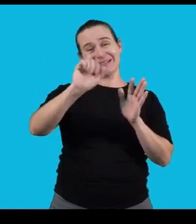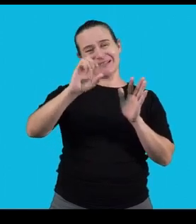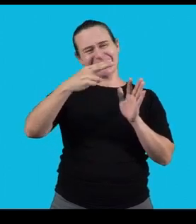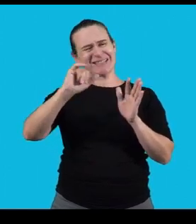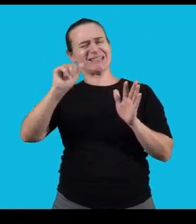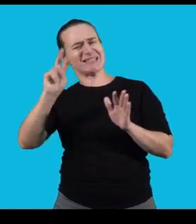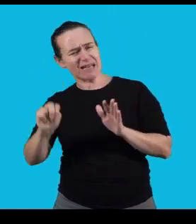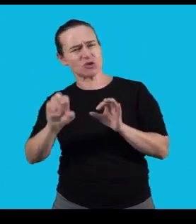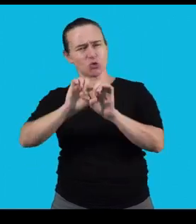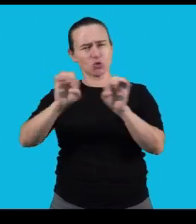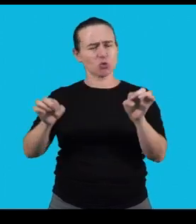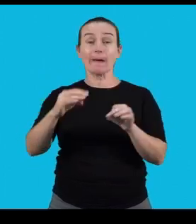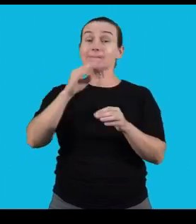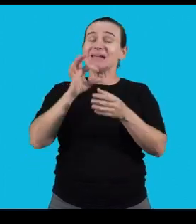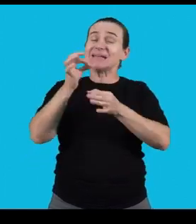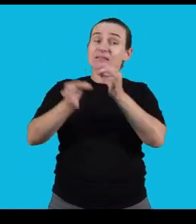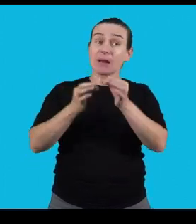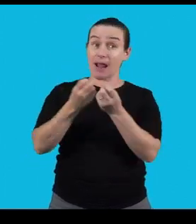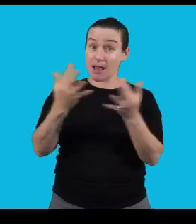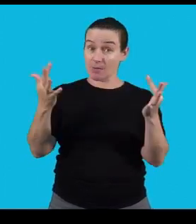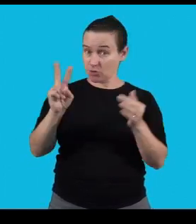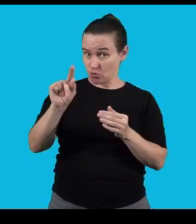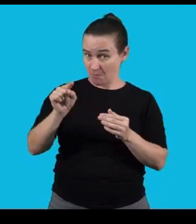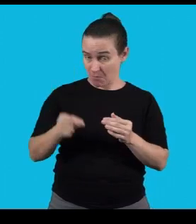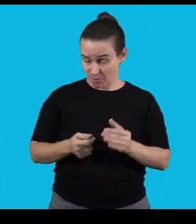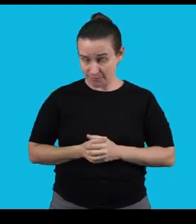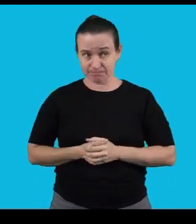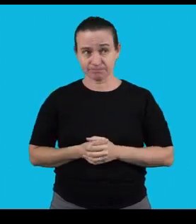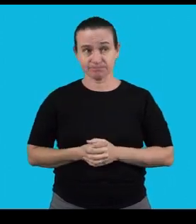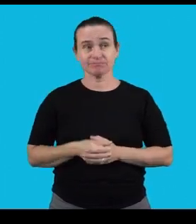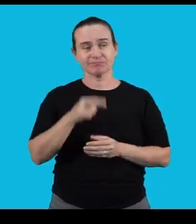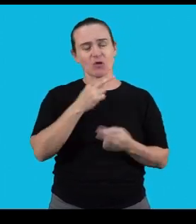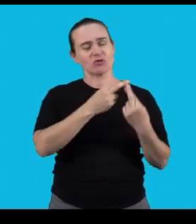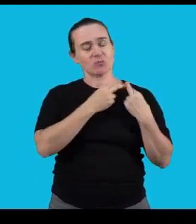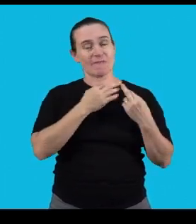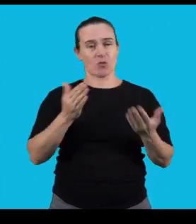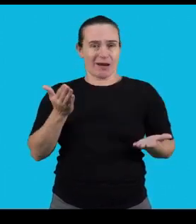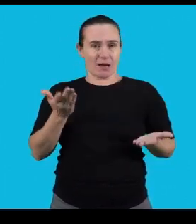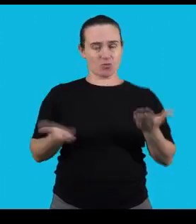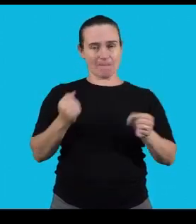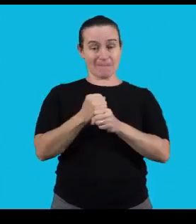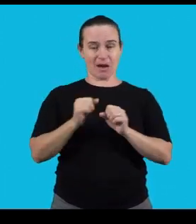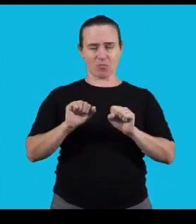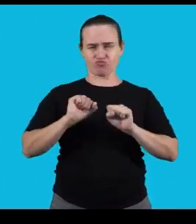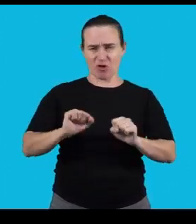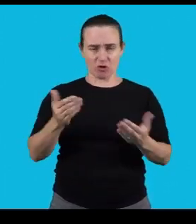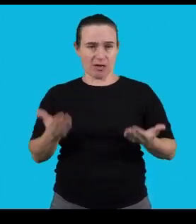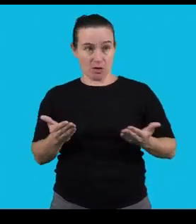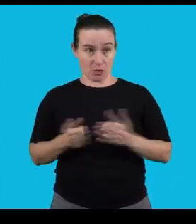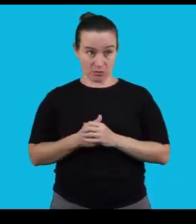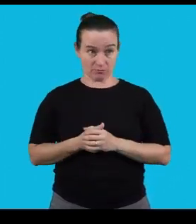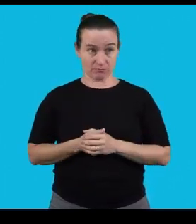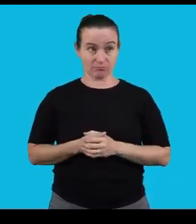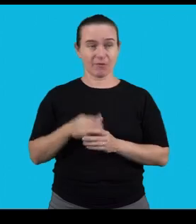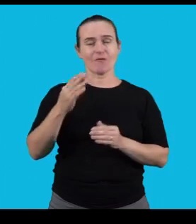tube. Describe, it's a description for how many marks? By now we know it is responsible for equalizing